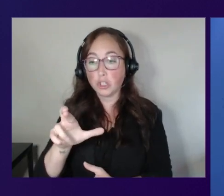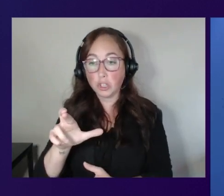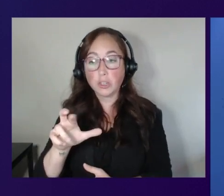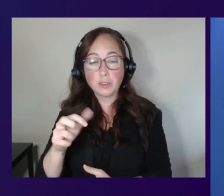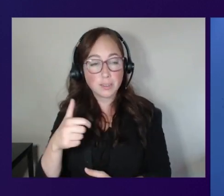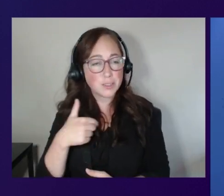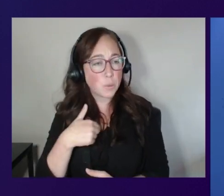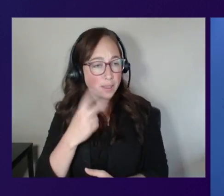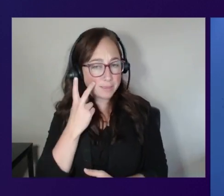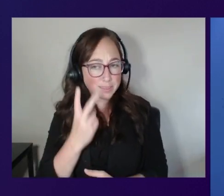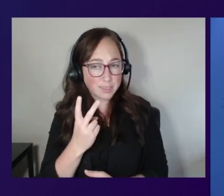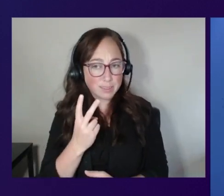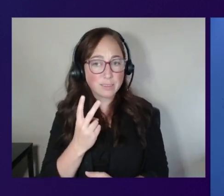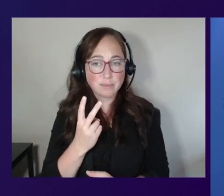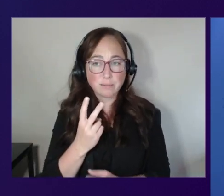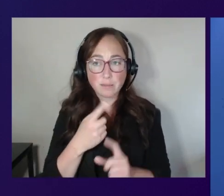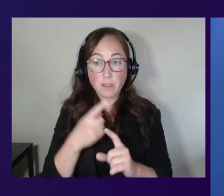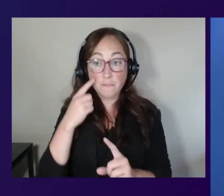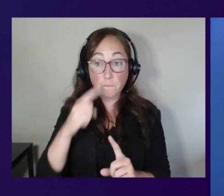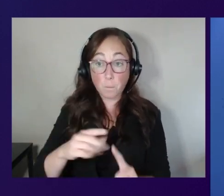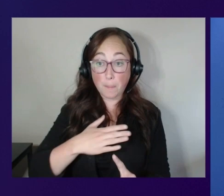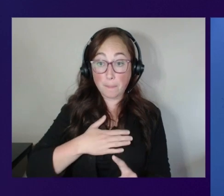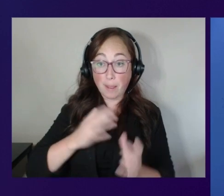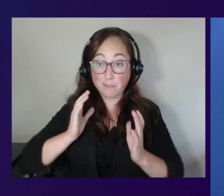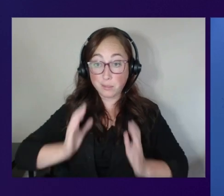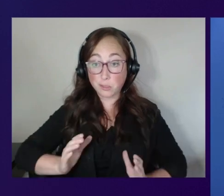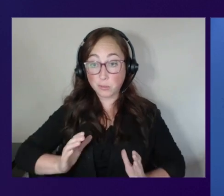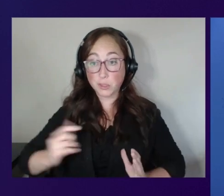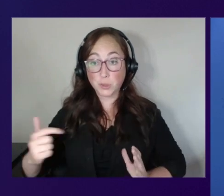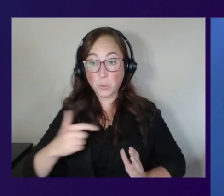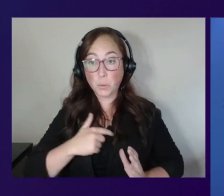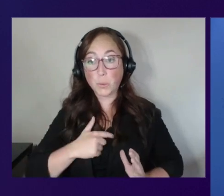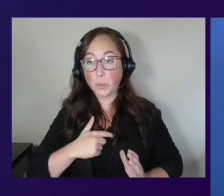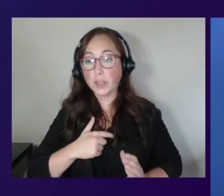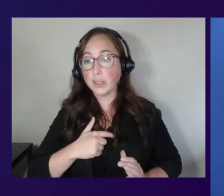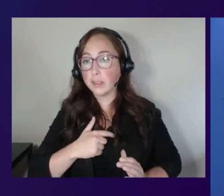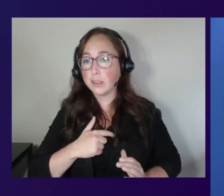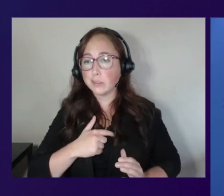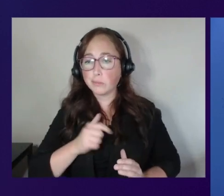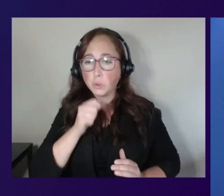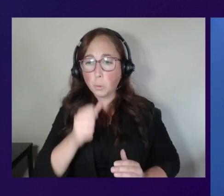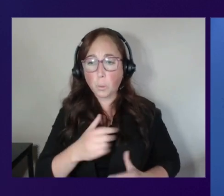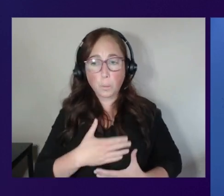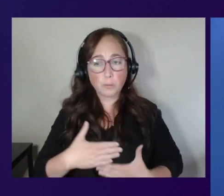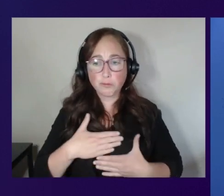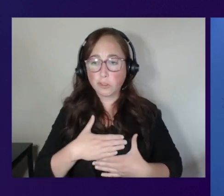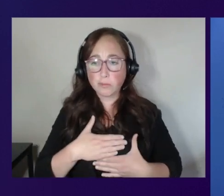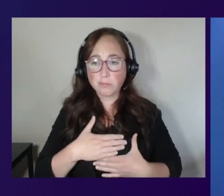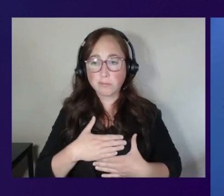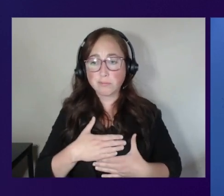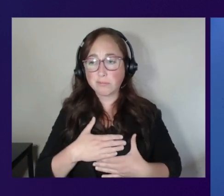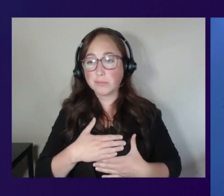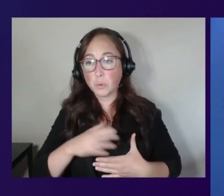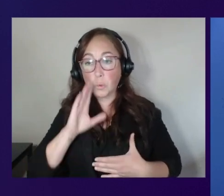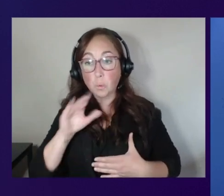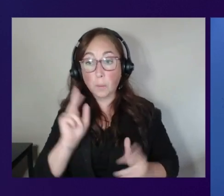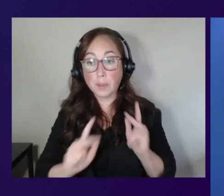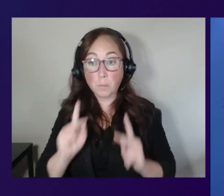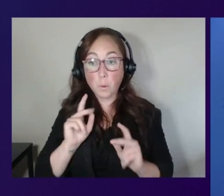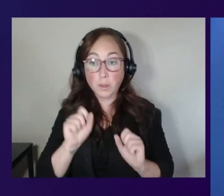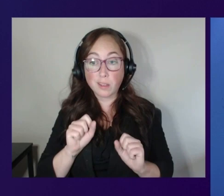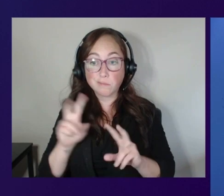see for my customers, we take it for granted that folks can just install things on their